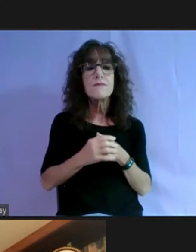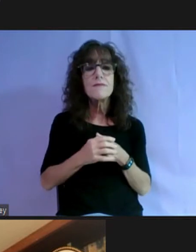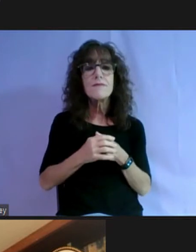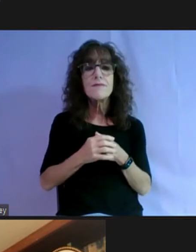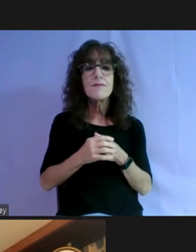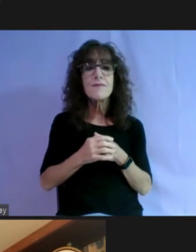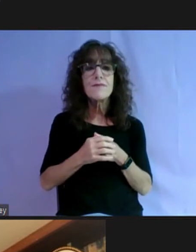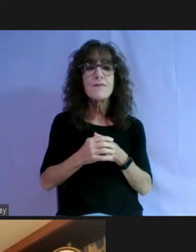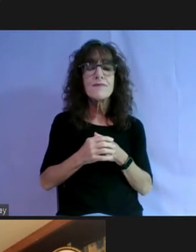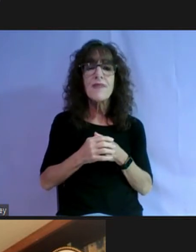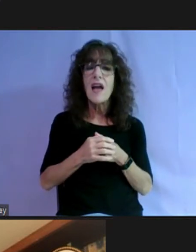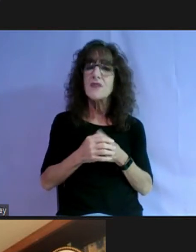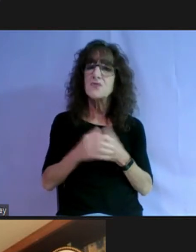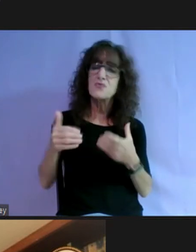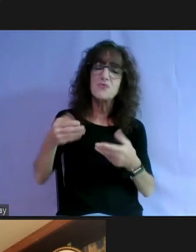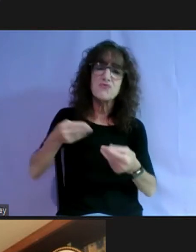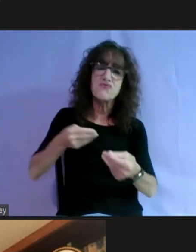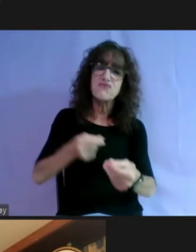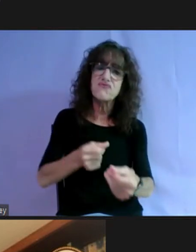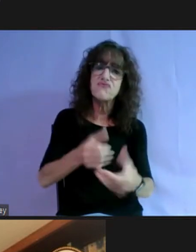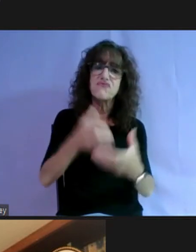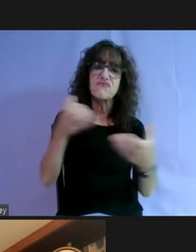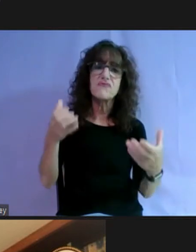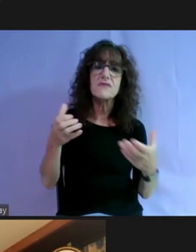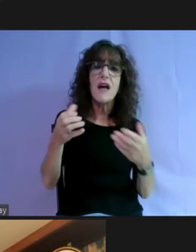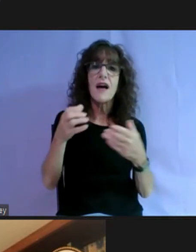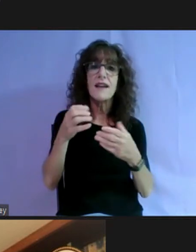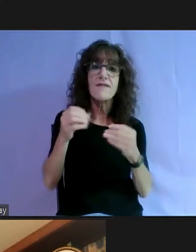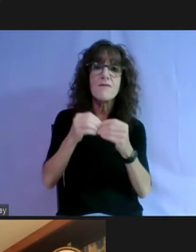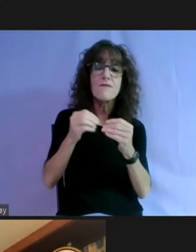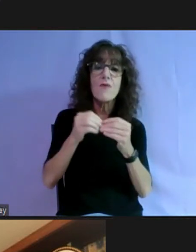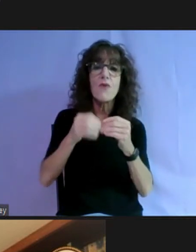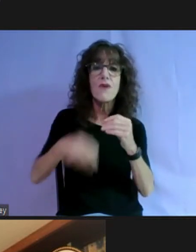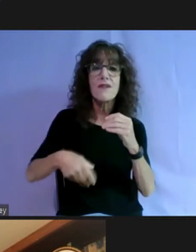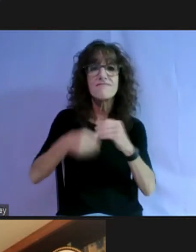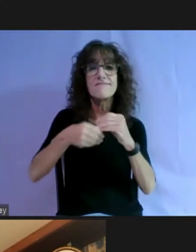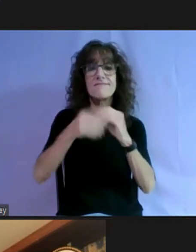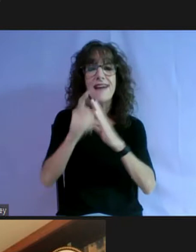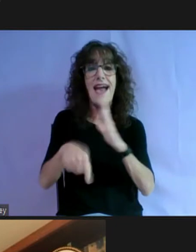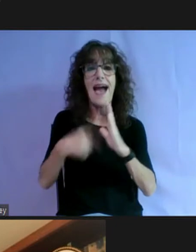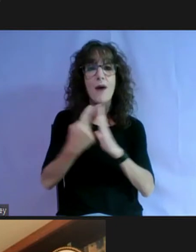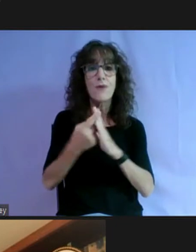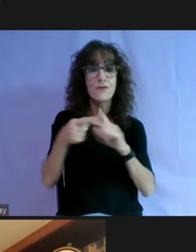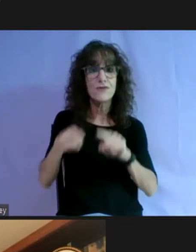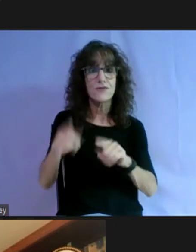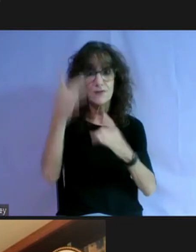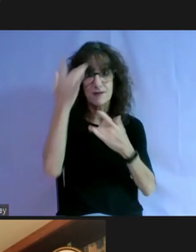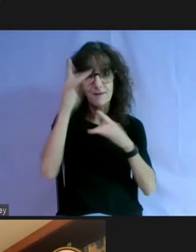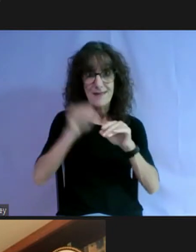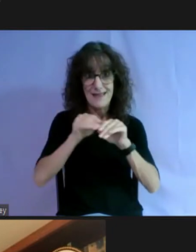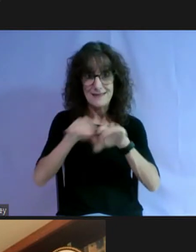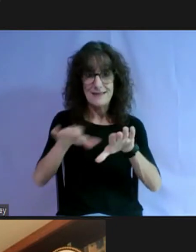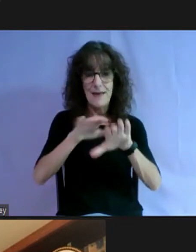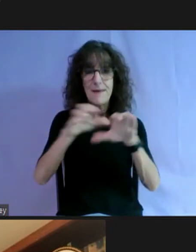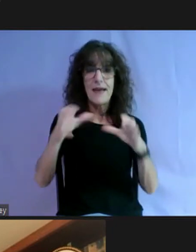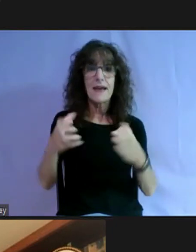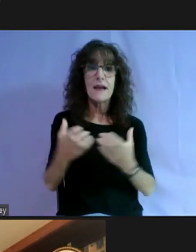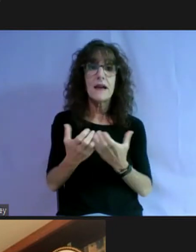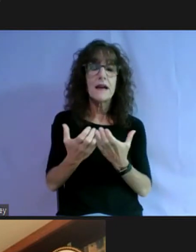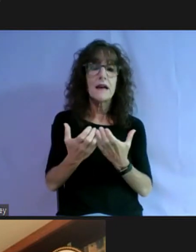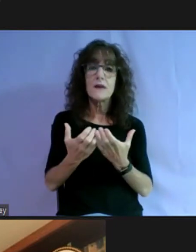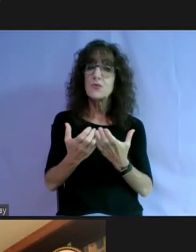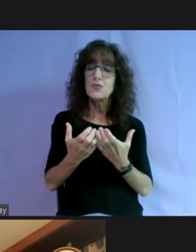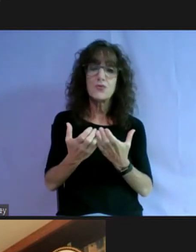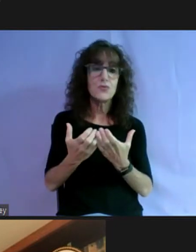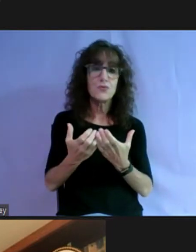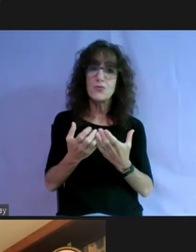and putting in a lot of extra hours and effort during this pandemic. It's been nothing like anything